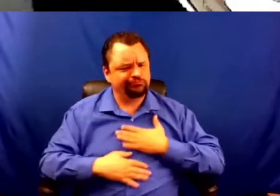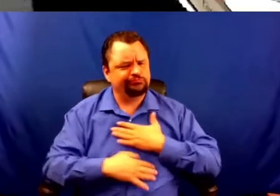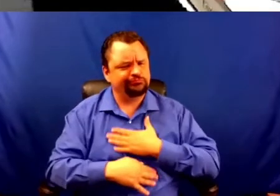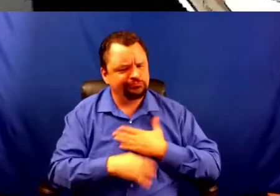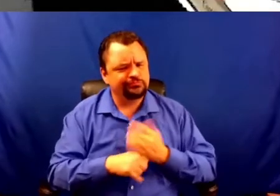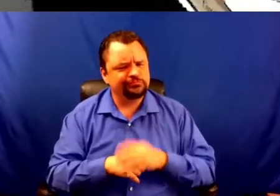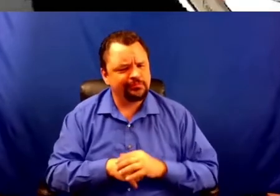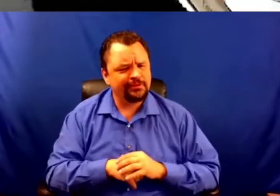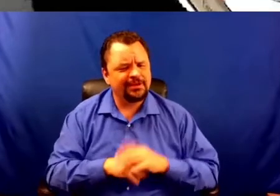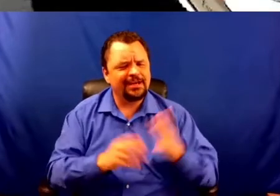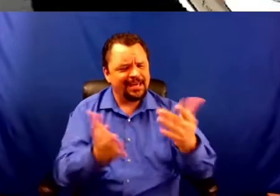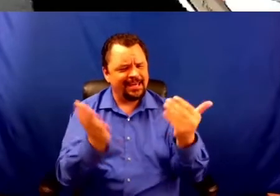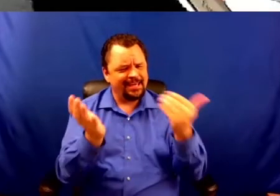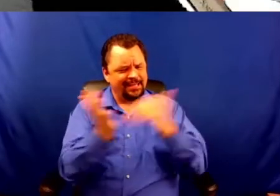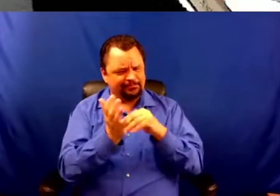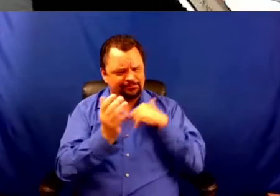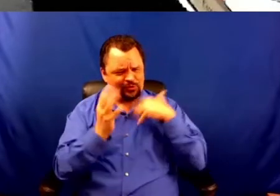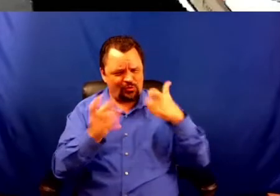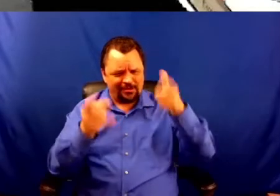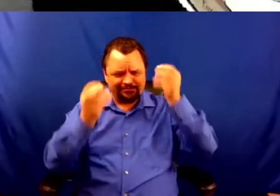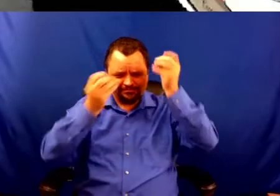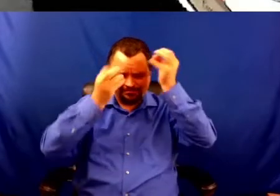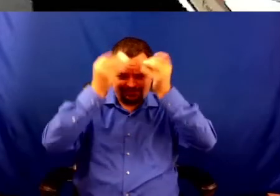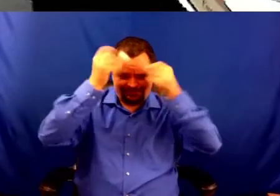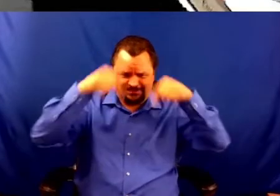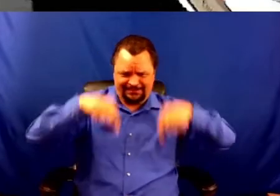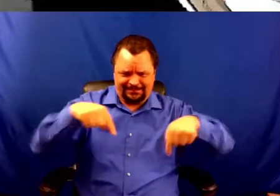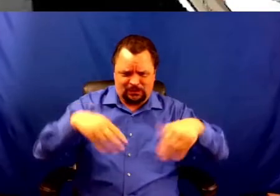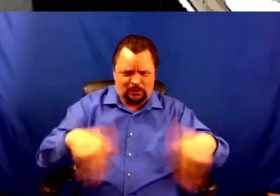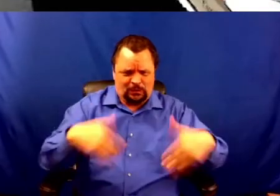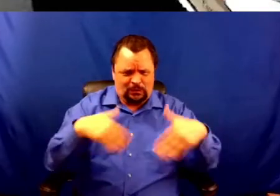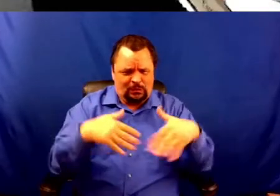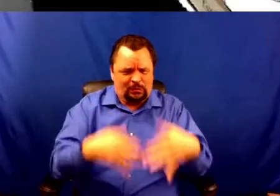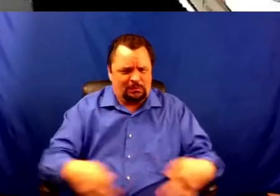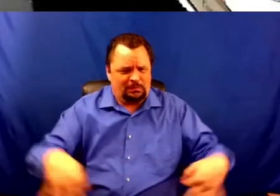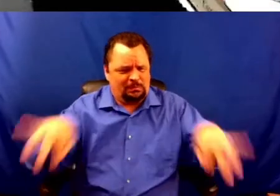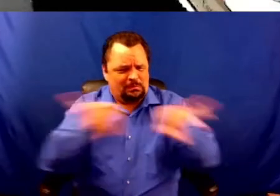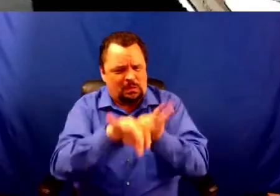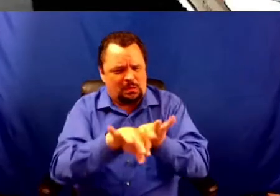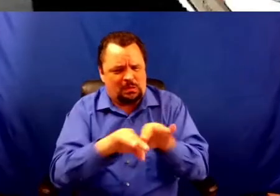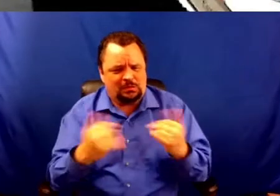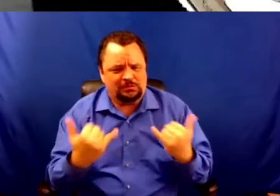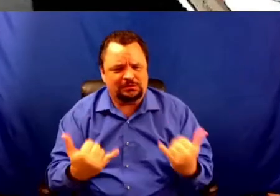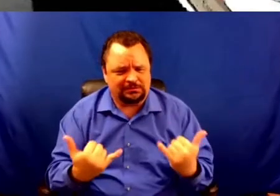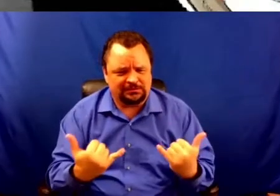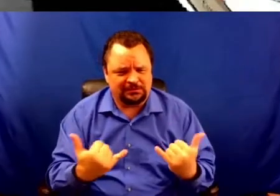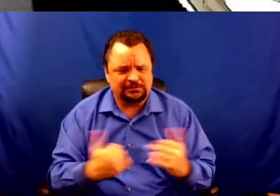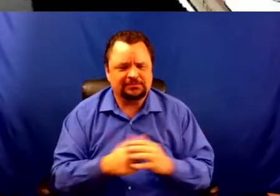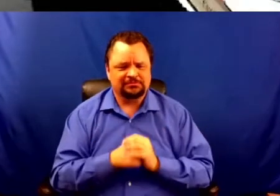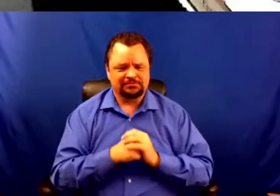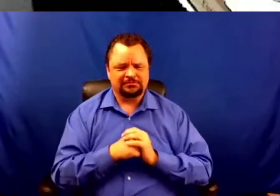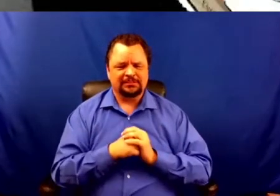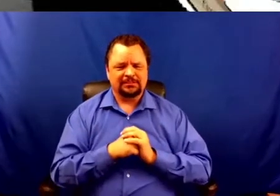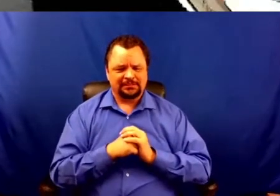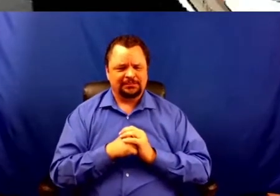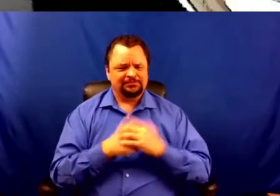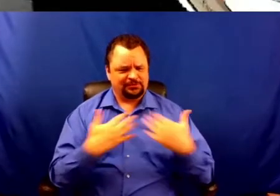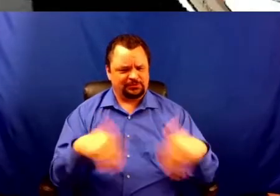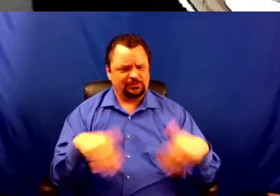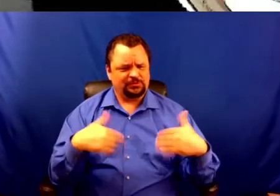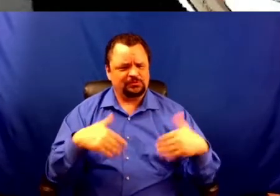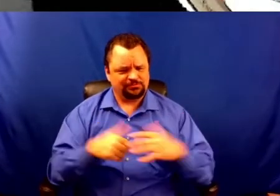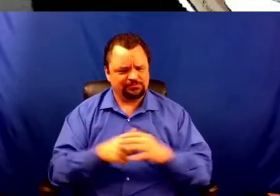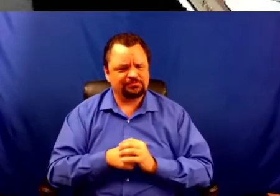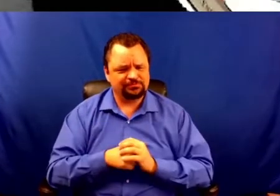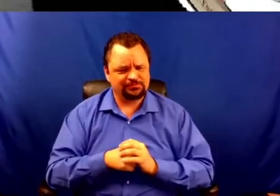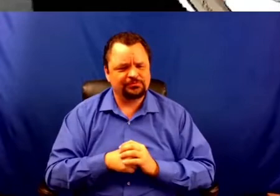most important thing we have to do today. So any other board member comments? Yes. I would just like to, again, thank Susan and her team for